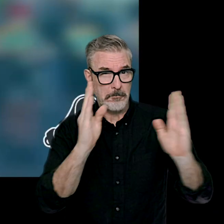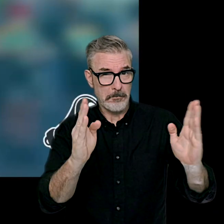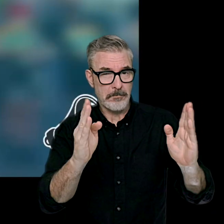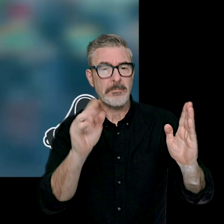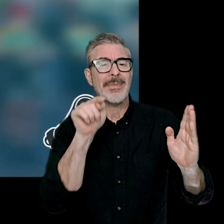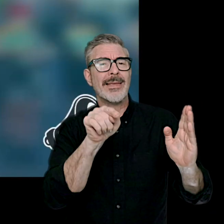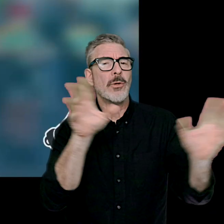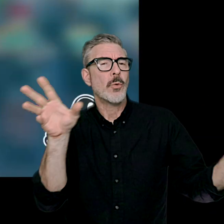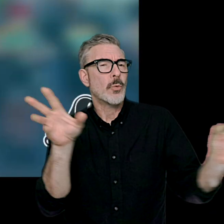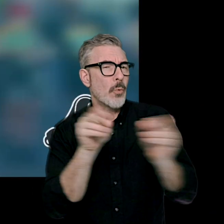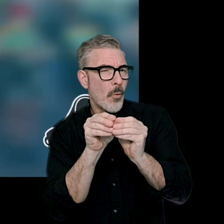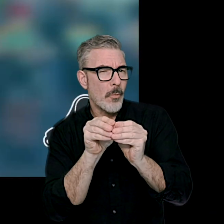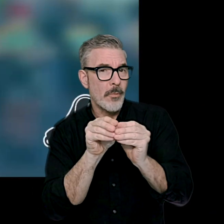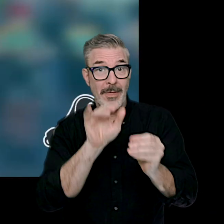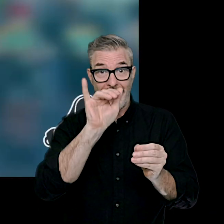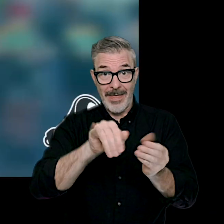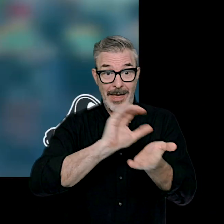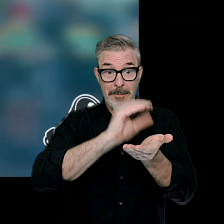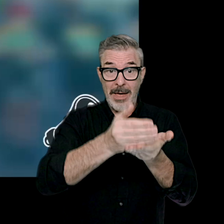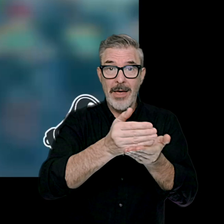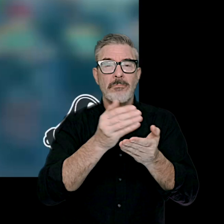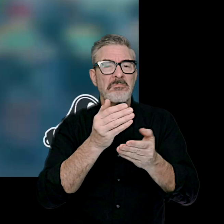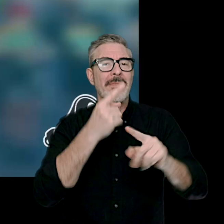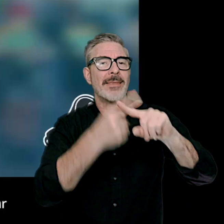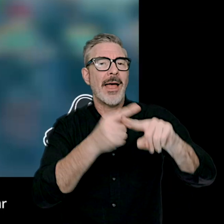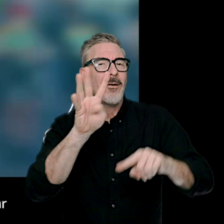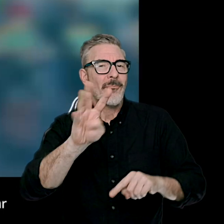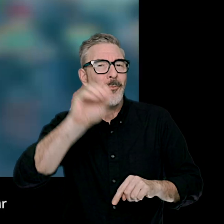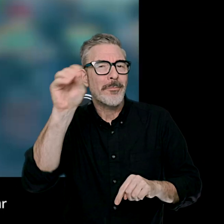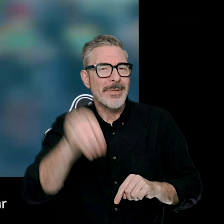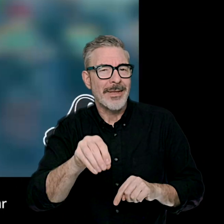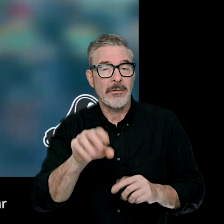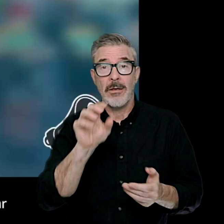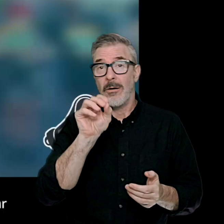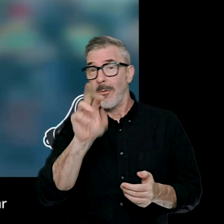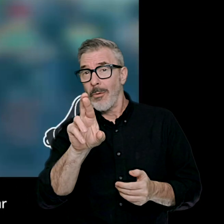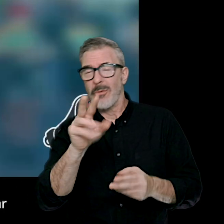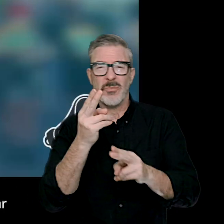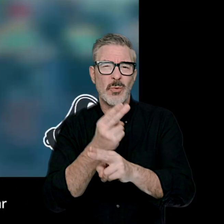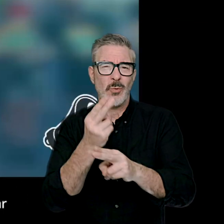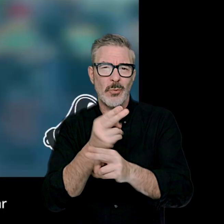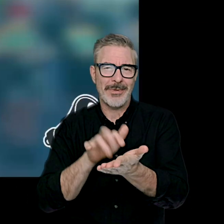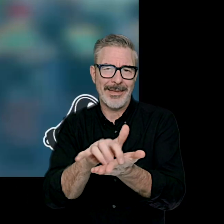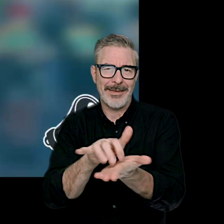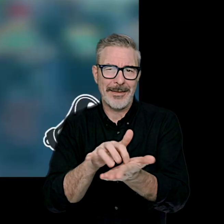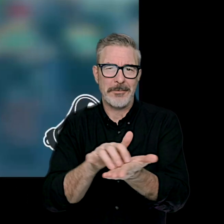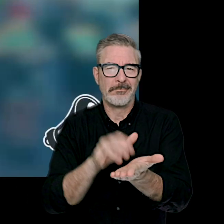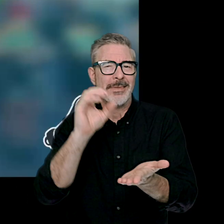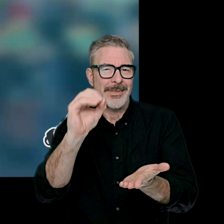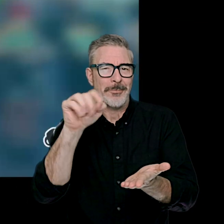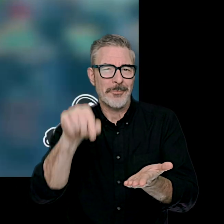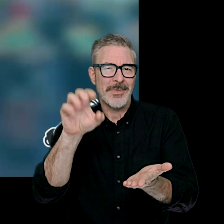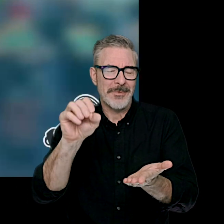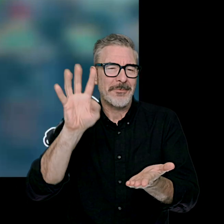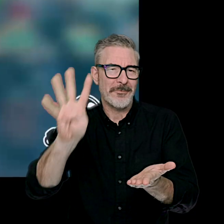To calculate your vacation pay entitlement, add up everything you've earned in that year and multiply